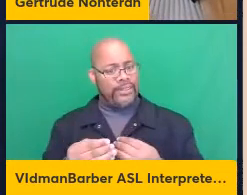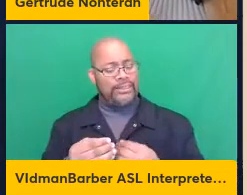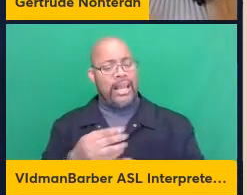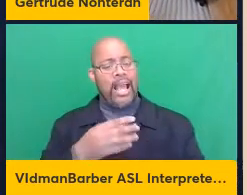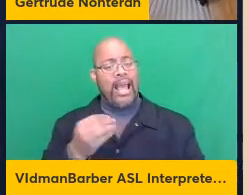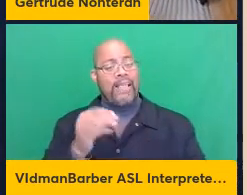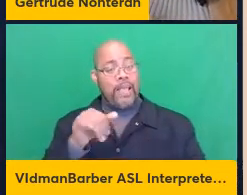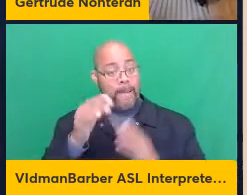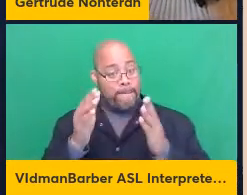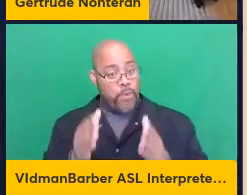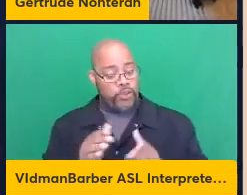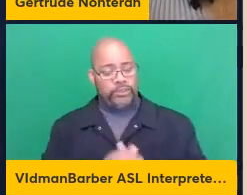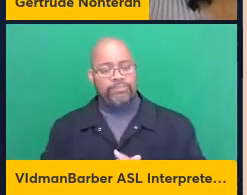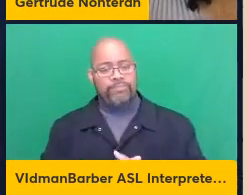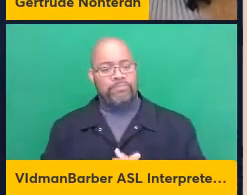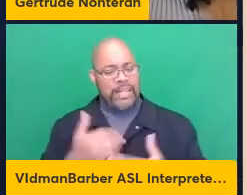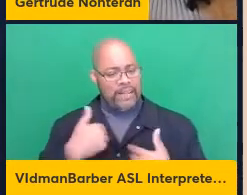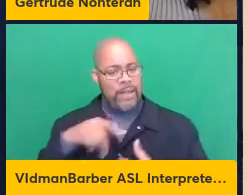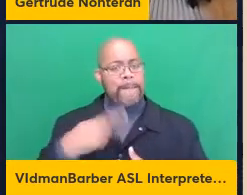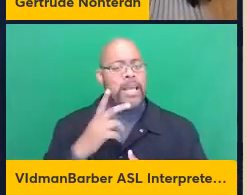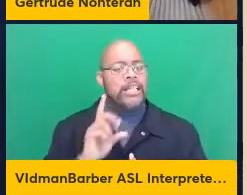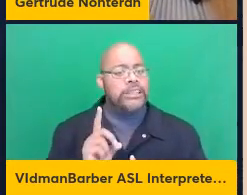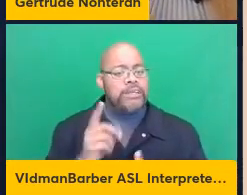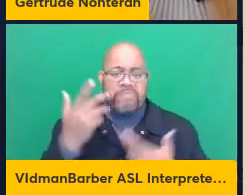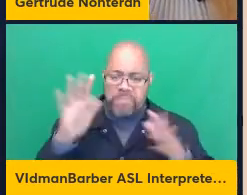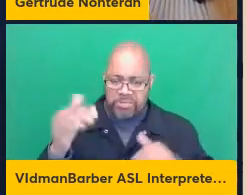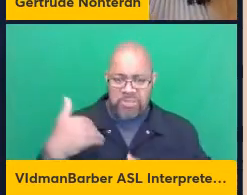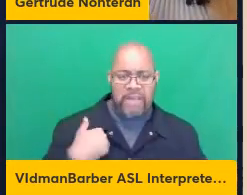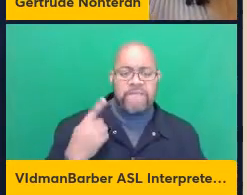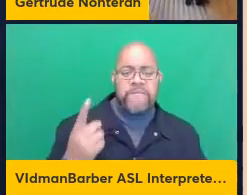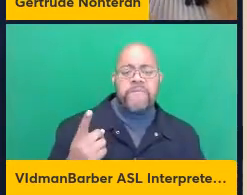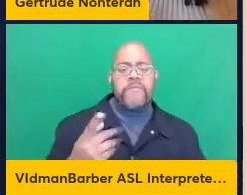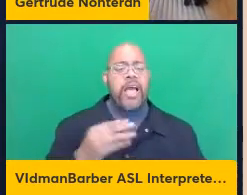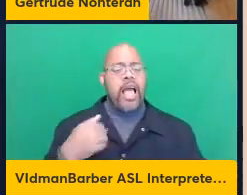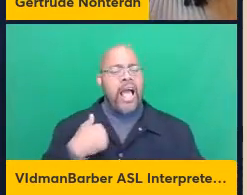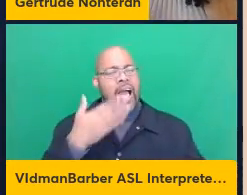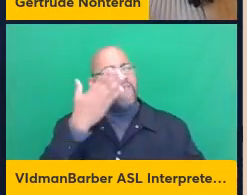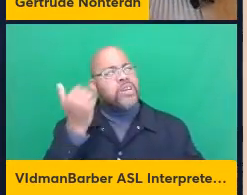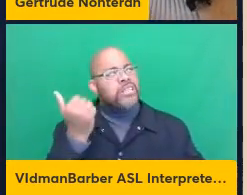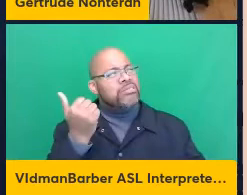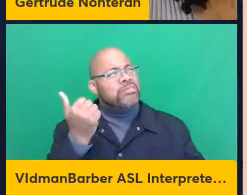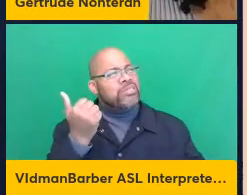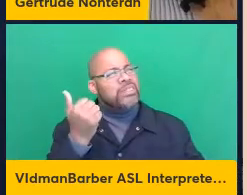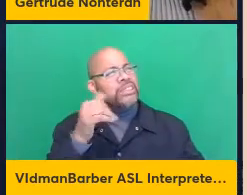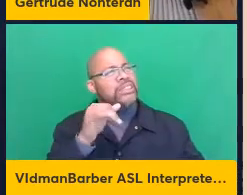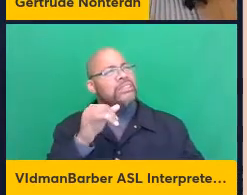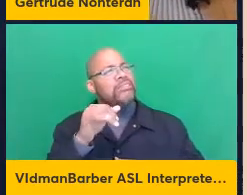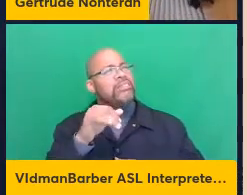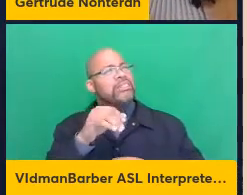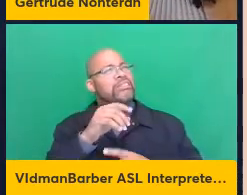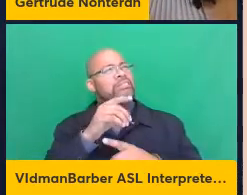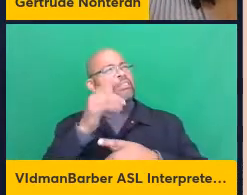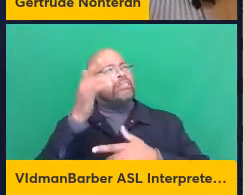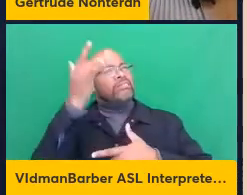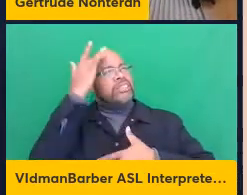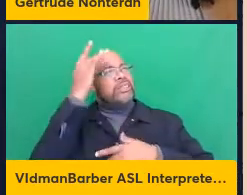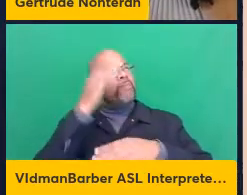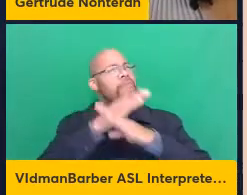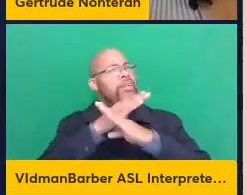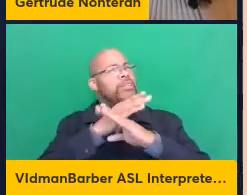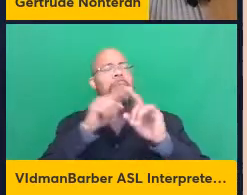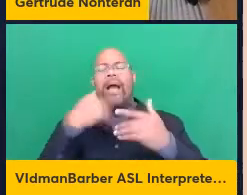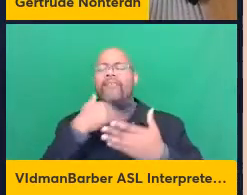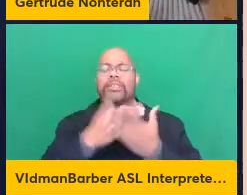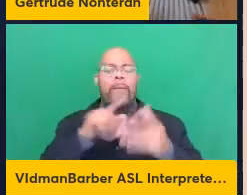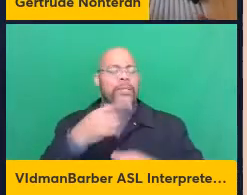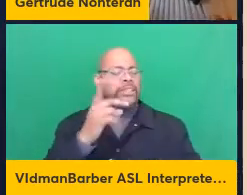And this person, she had a PhD. I have forgotten, was it immunology? I can't remember, but she had a PhD in the biomedical